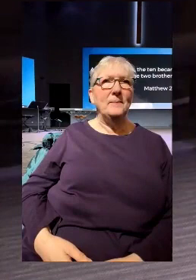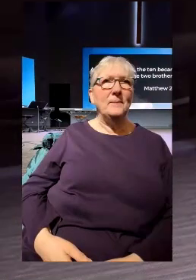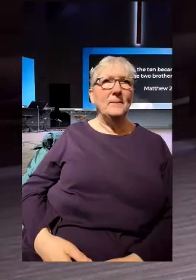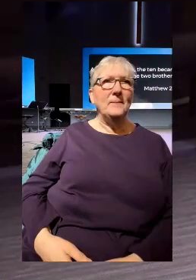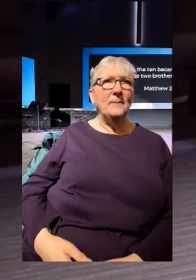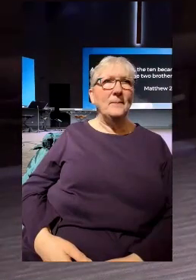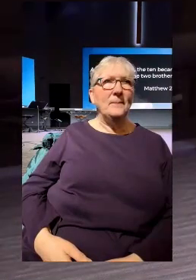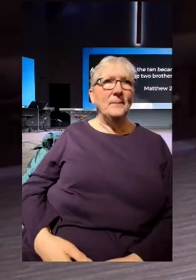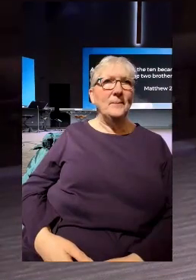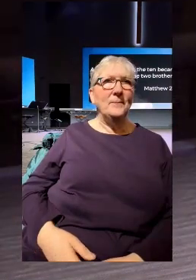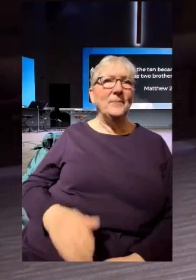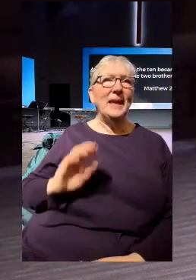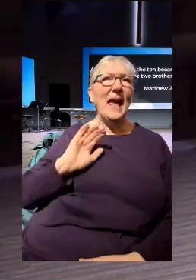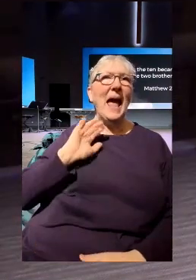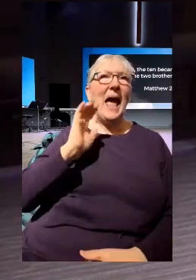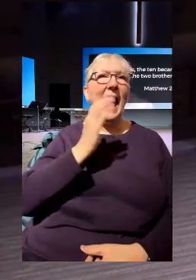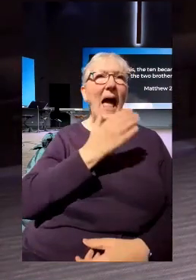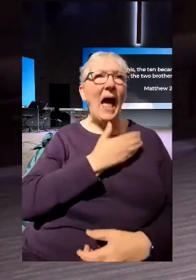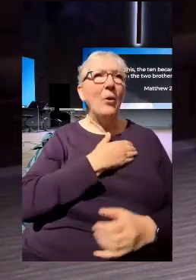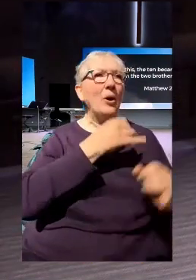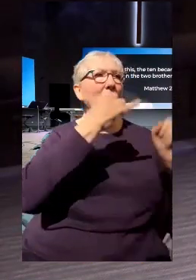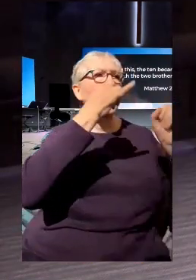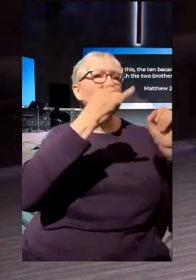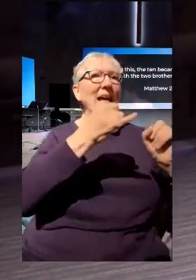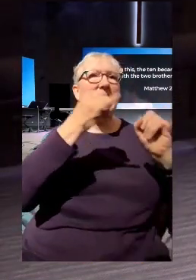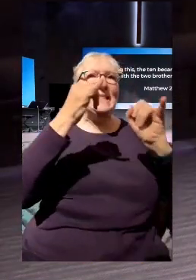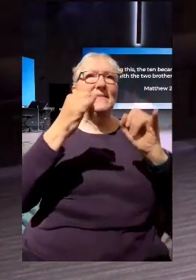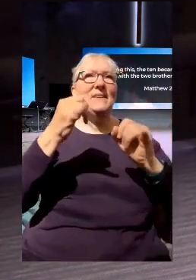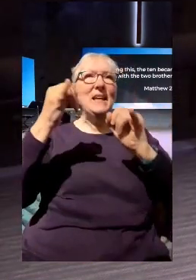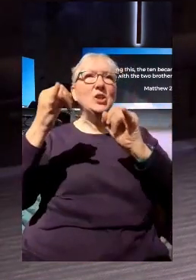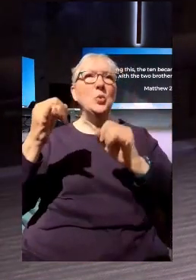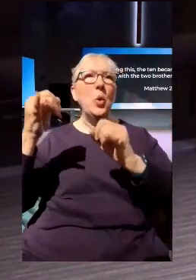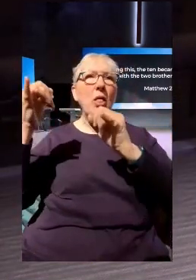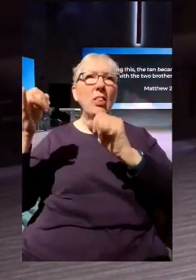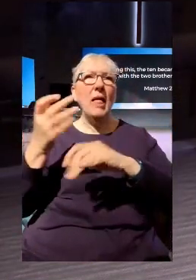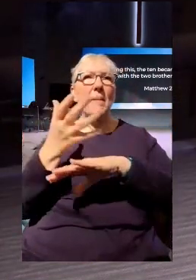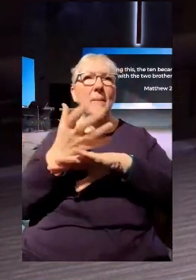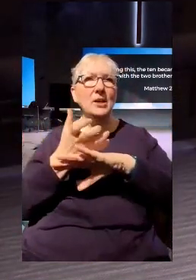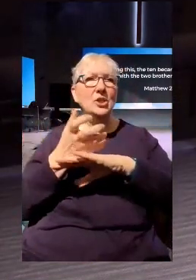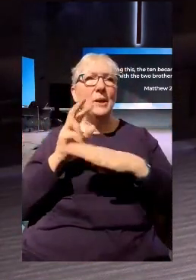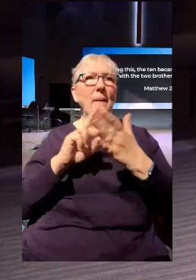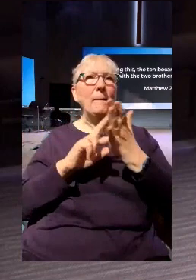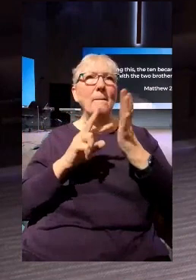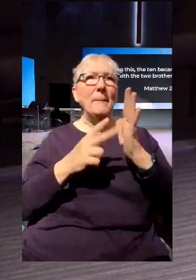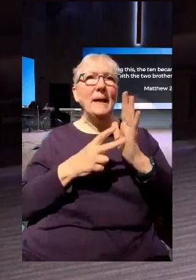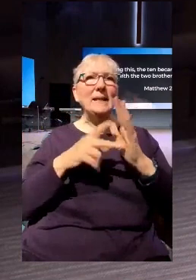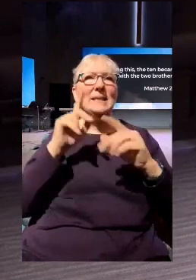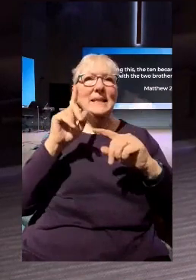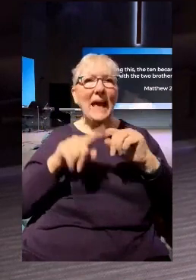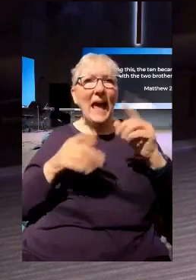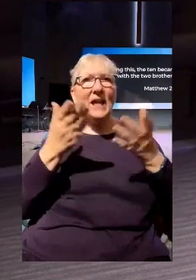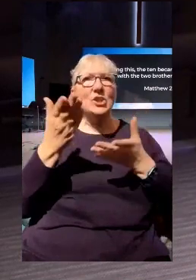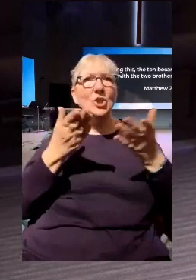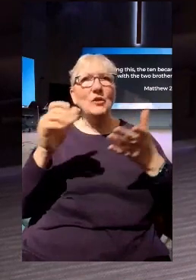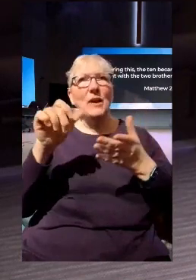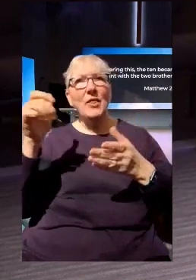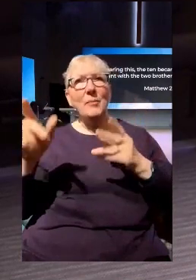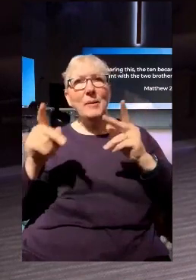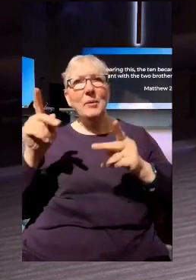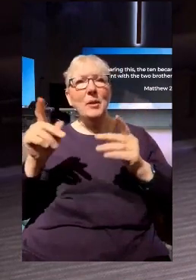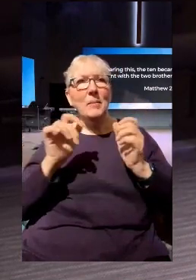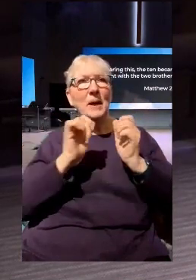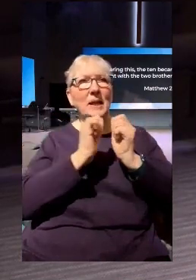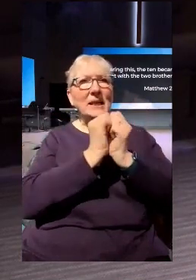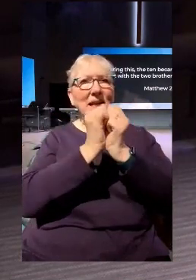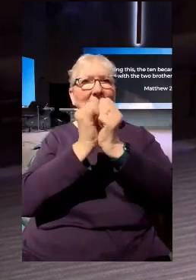Our individual ambitions diminish our ability to serve others, but collectively, our collective lack